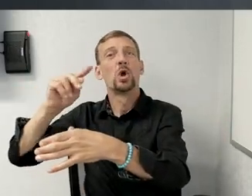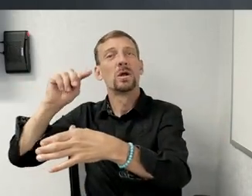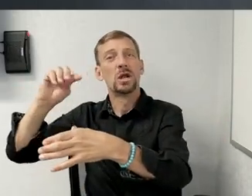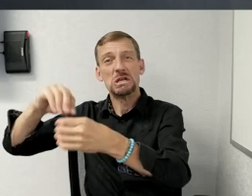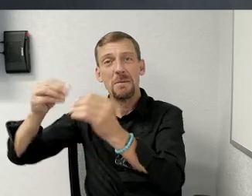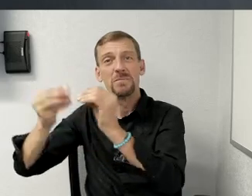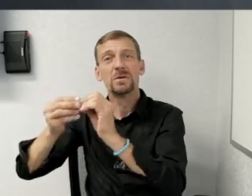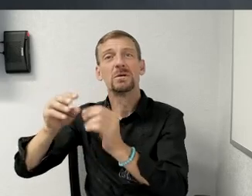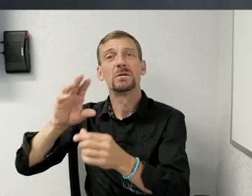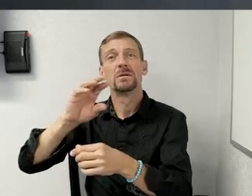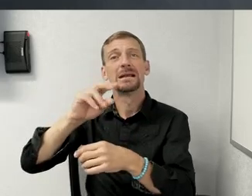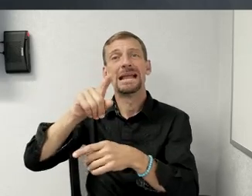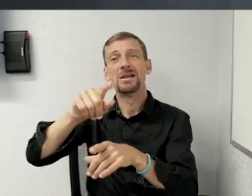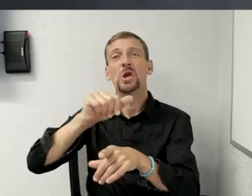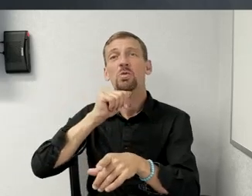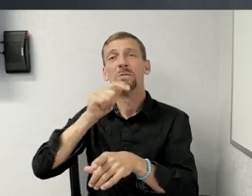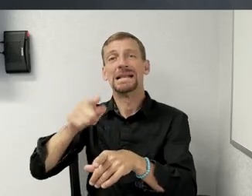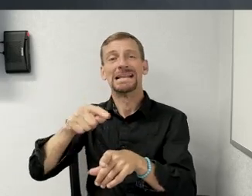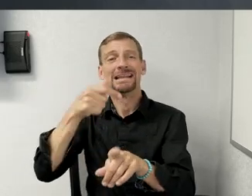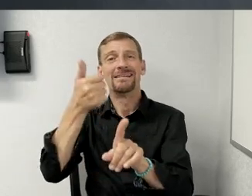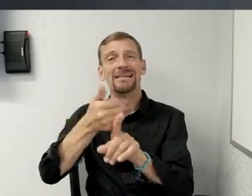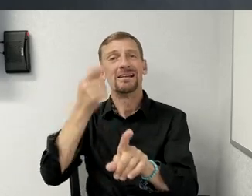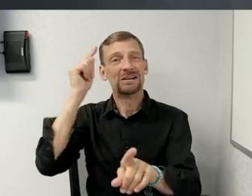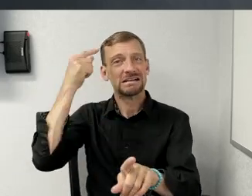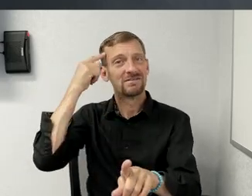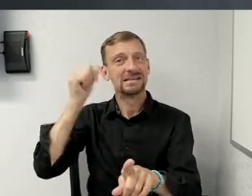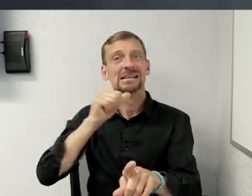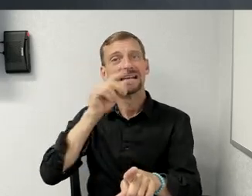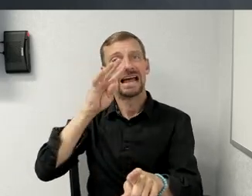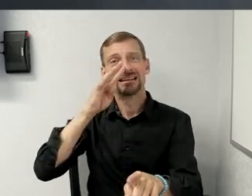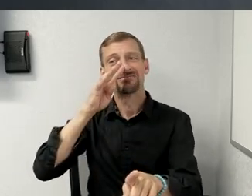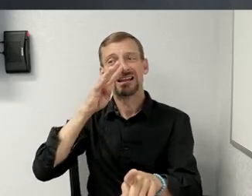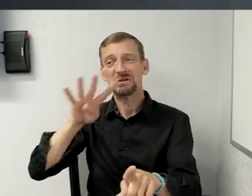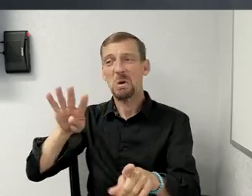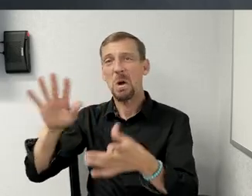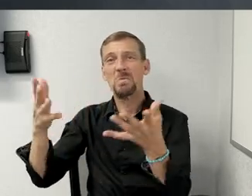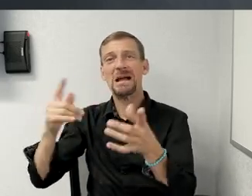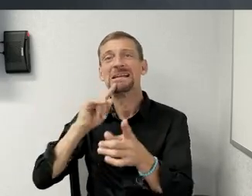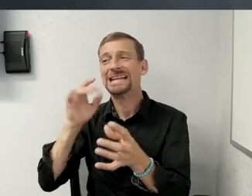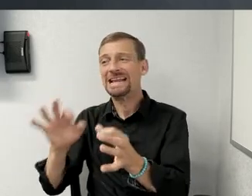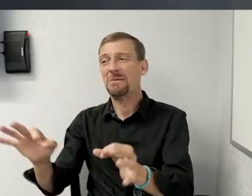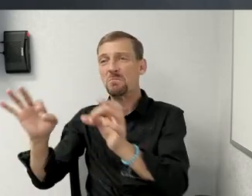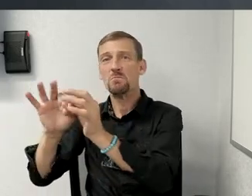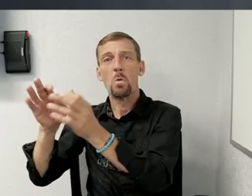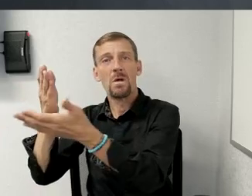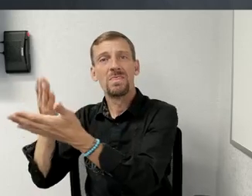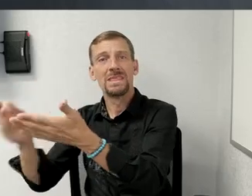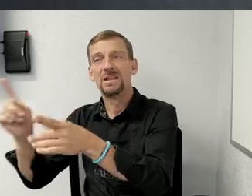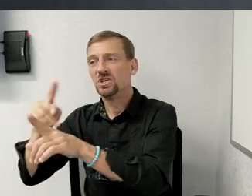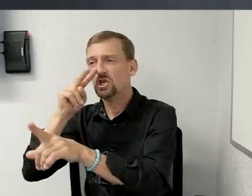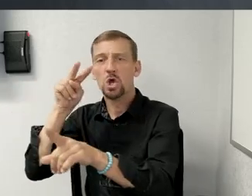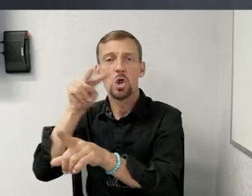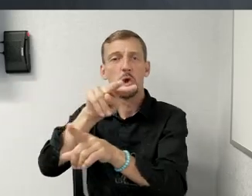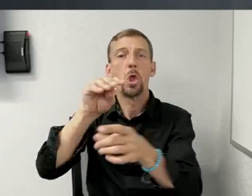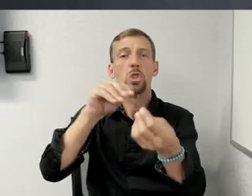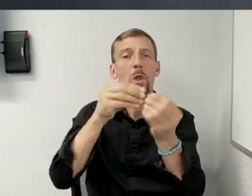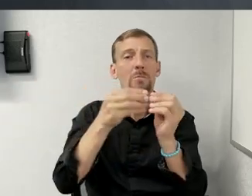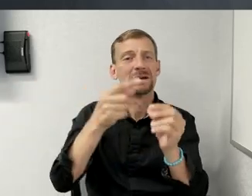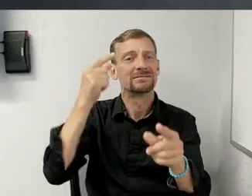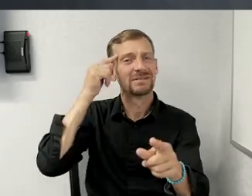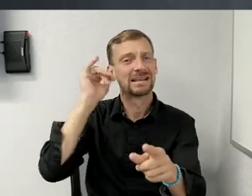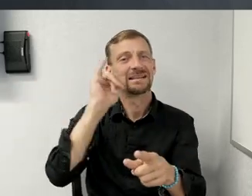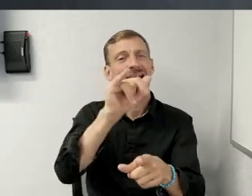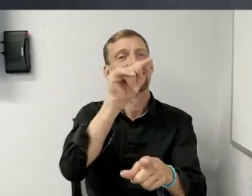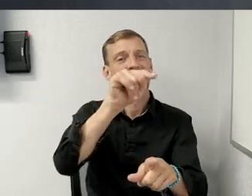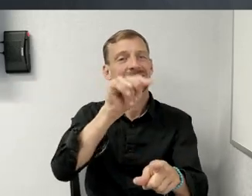at the percentages, and ignore, the composition of that, I think really frustrated the county. And I know, this